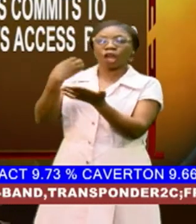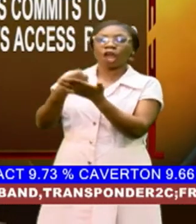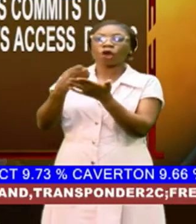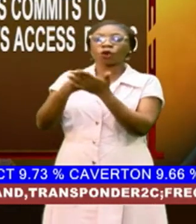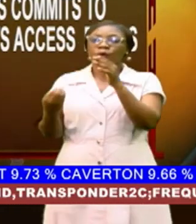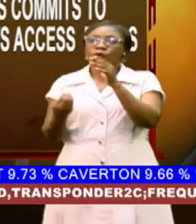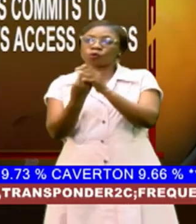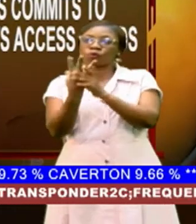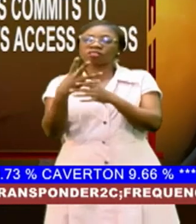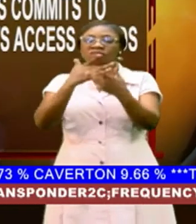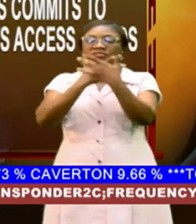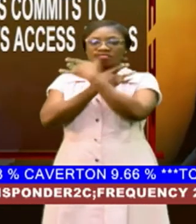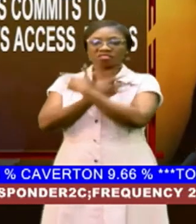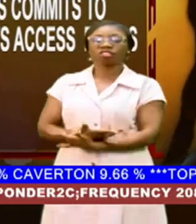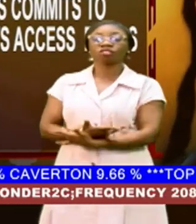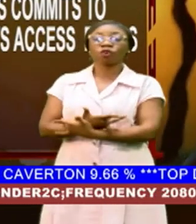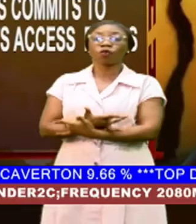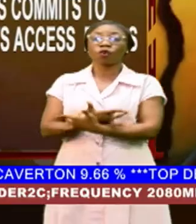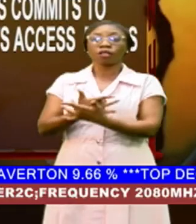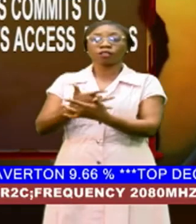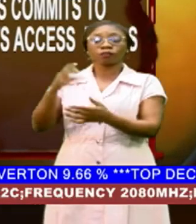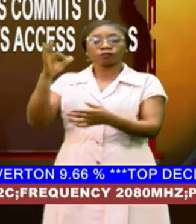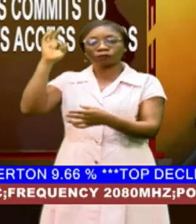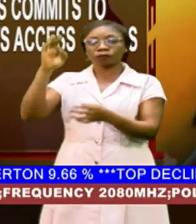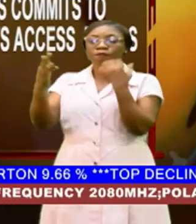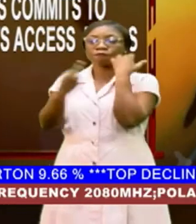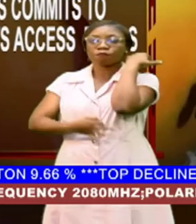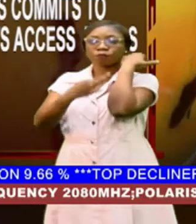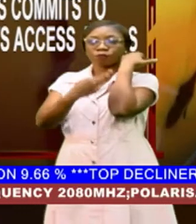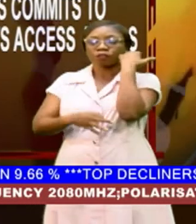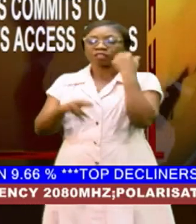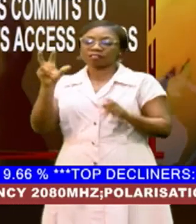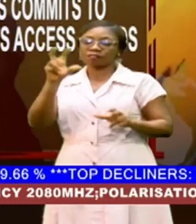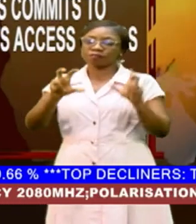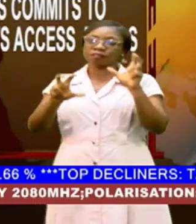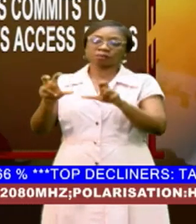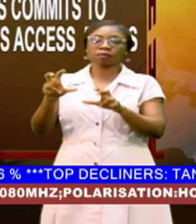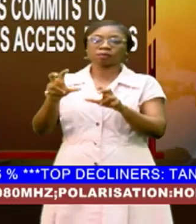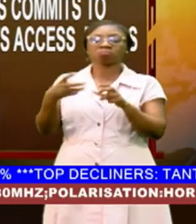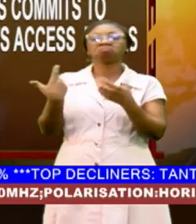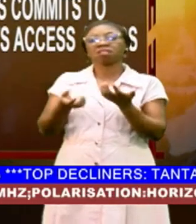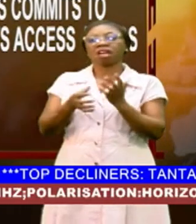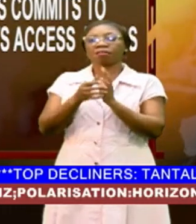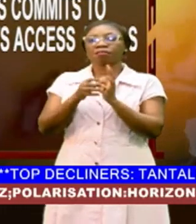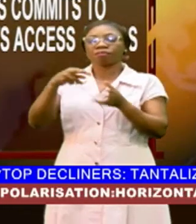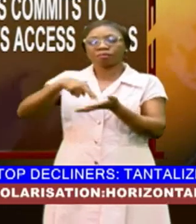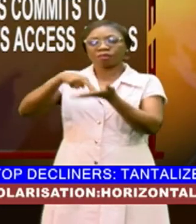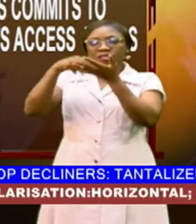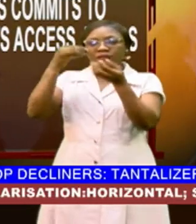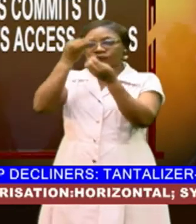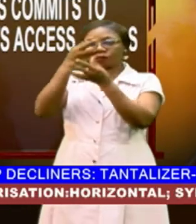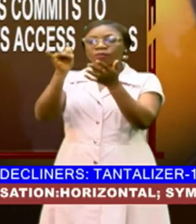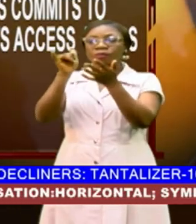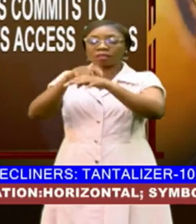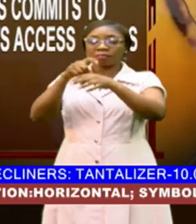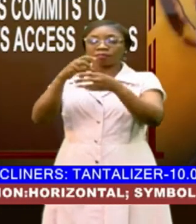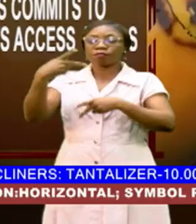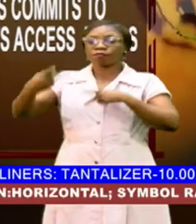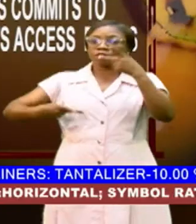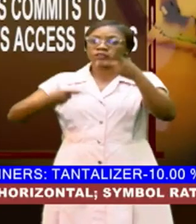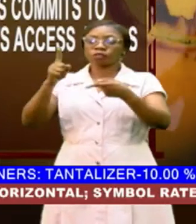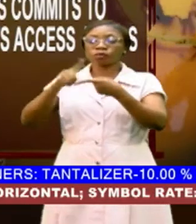foreign investment, and hinder international trade competences. Oyetola, who said this during a visit to the